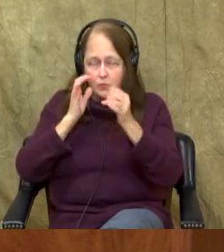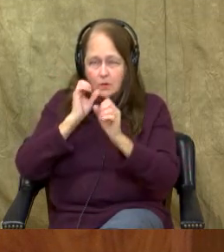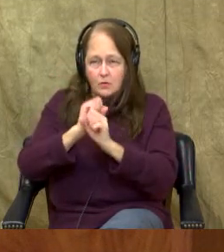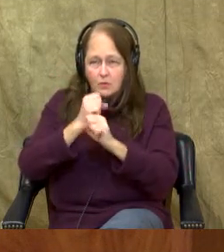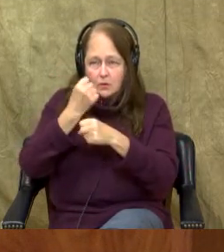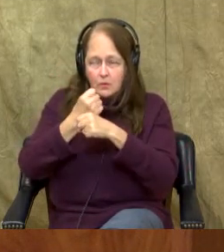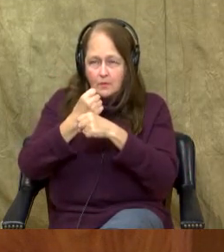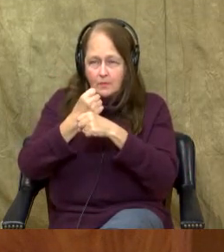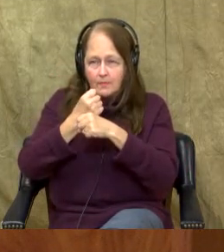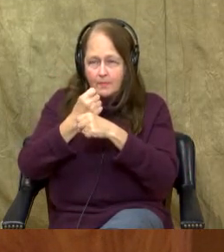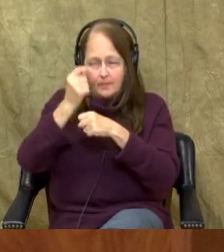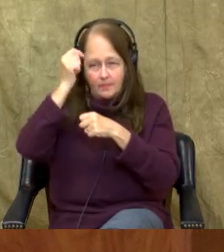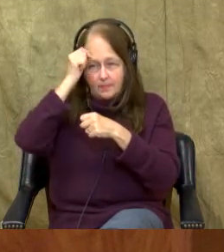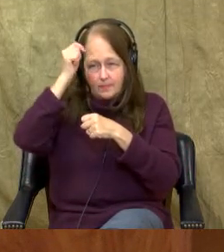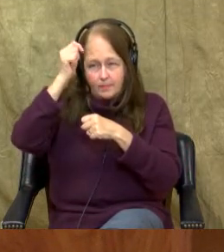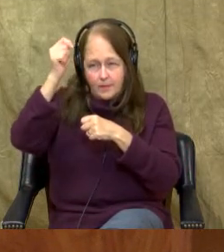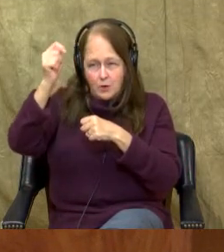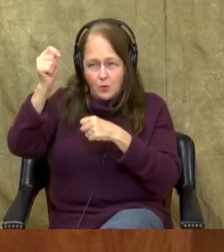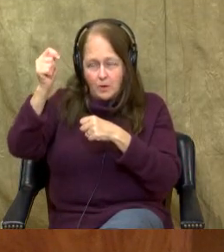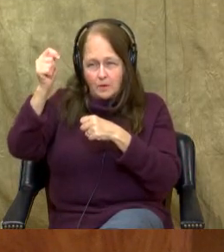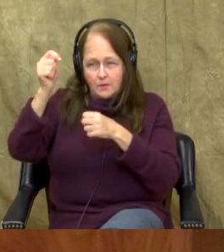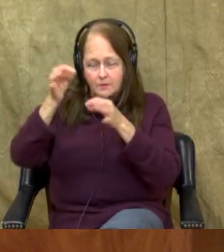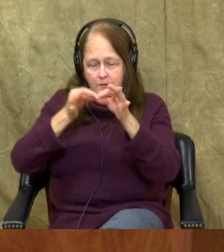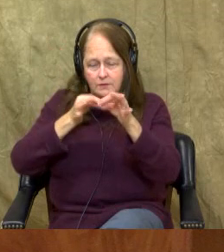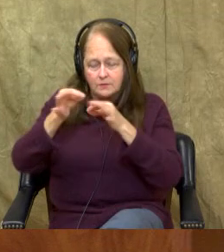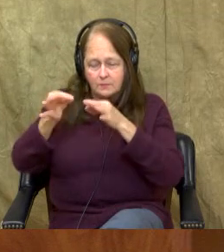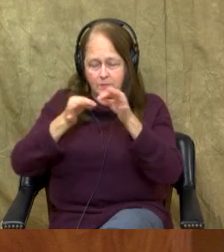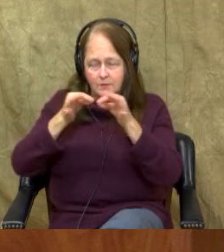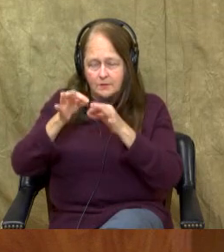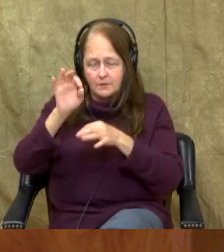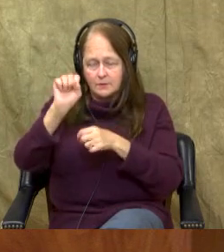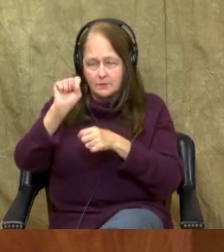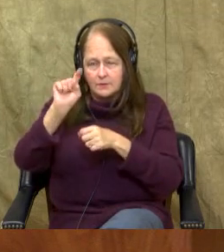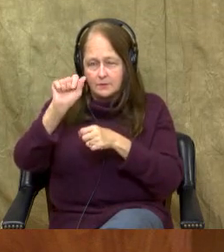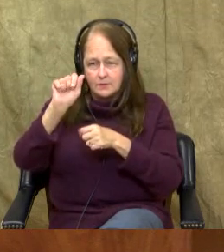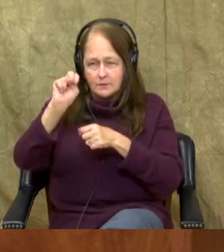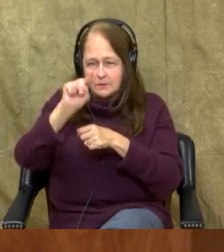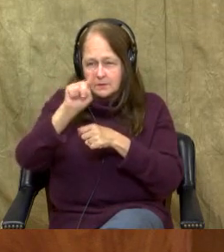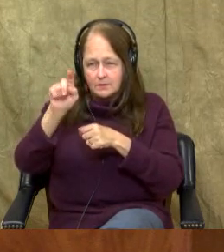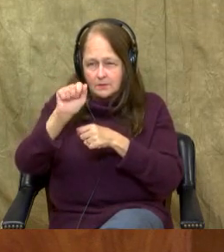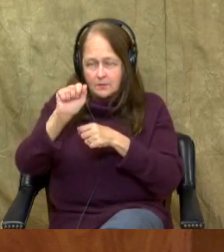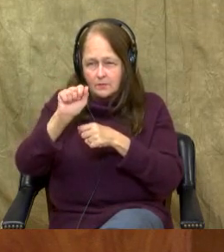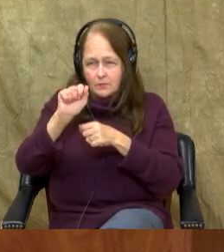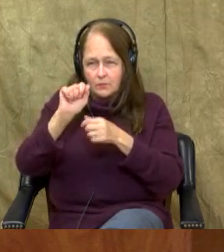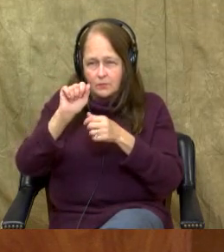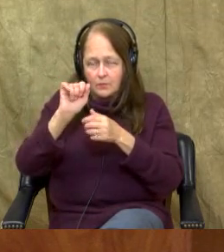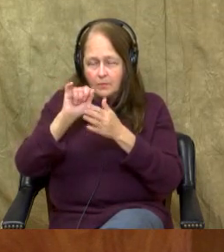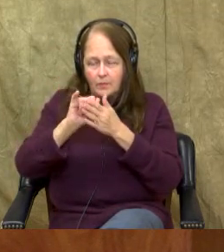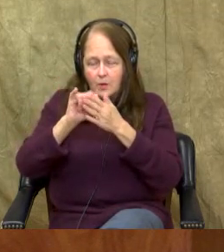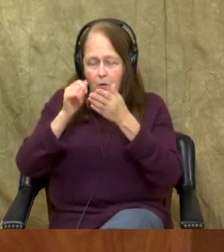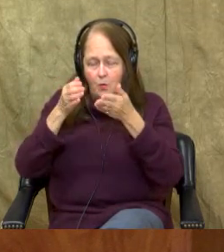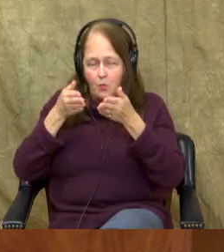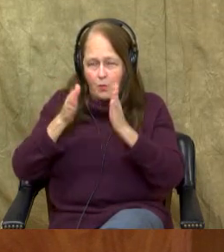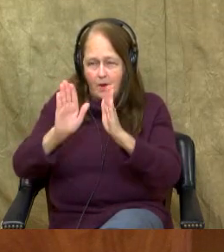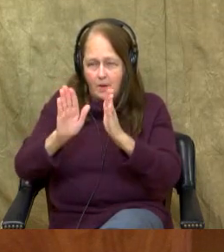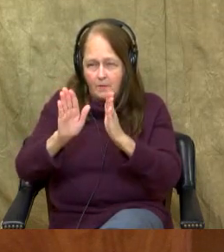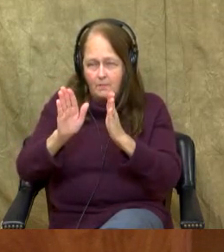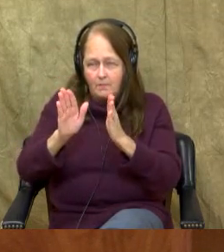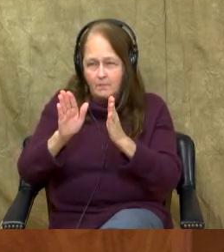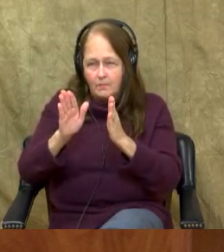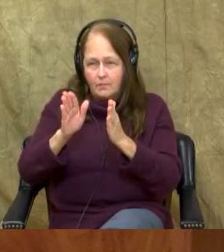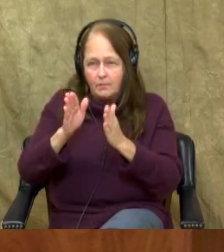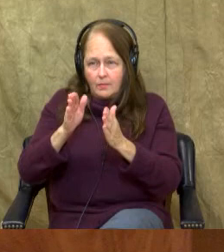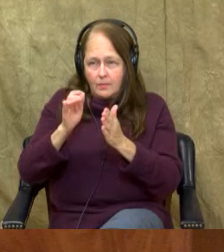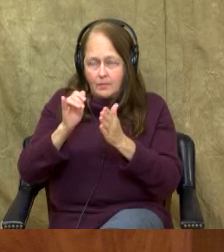created a theory that explained why the stanzas were broken up in a way that they were.